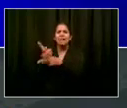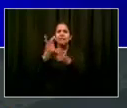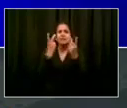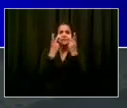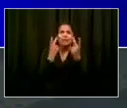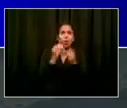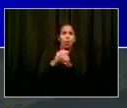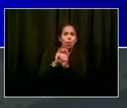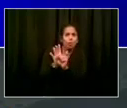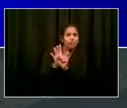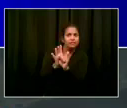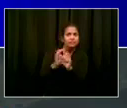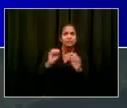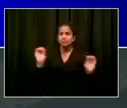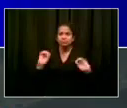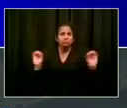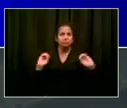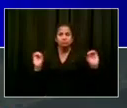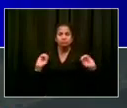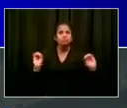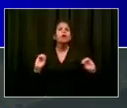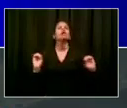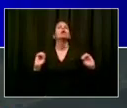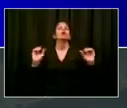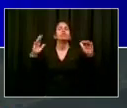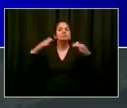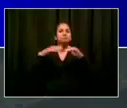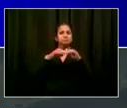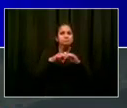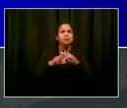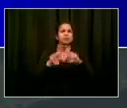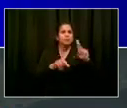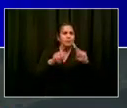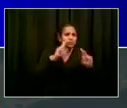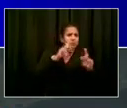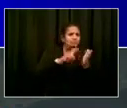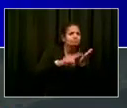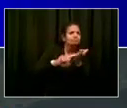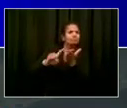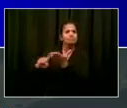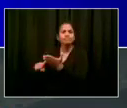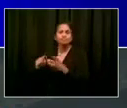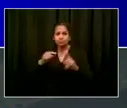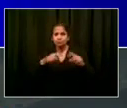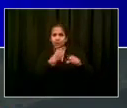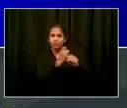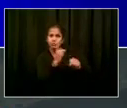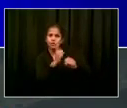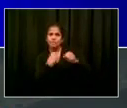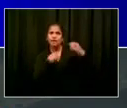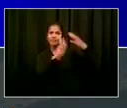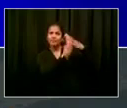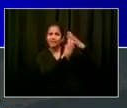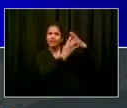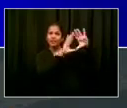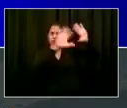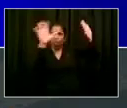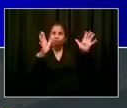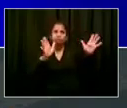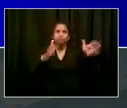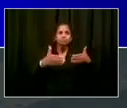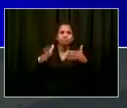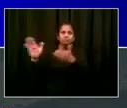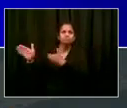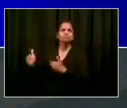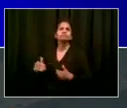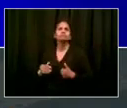of conversation over the last few weeks with the state. This was something where a lot of work had to be done to make sure that we balanced